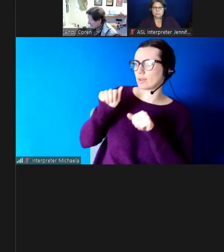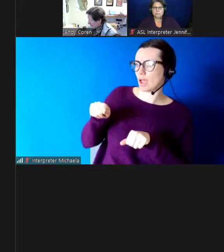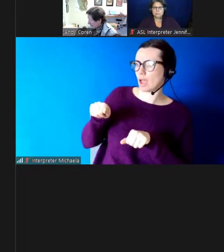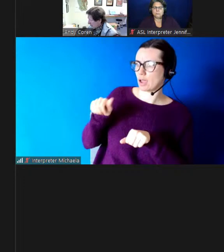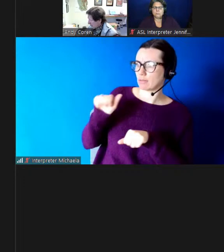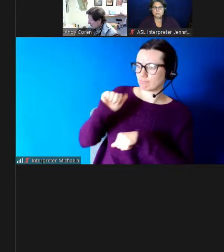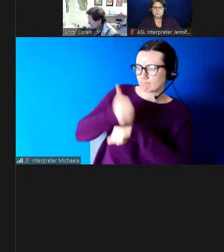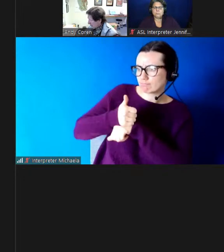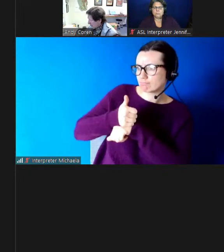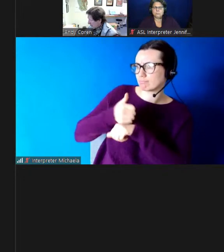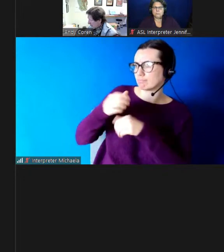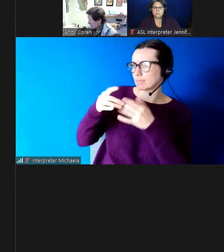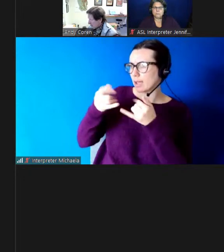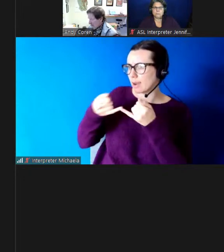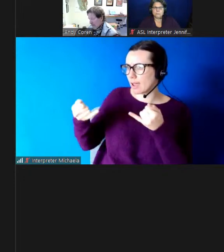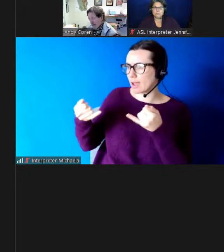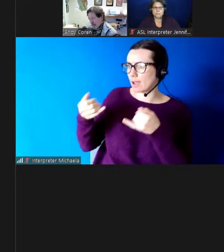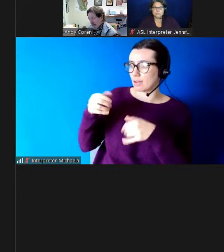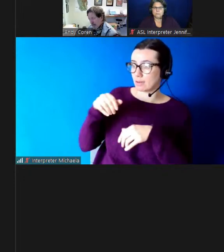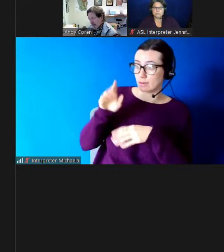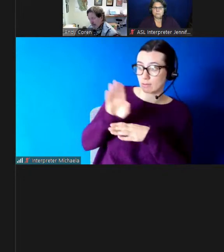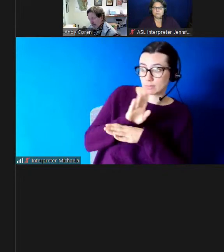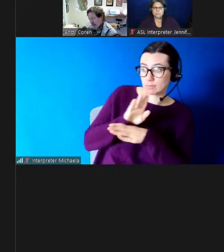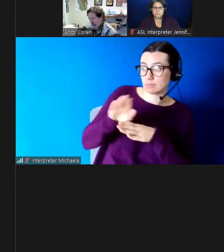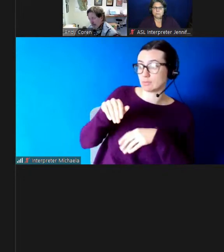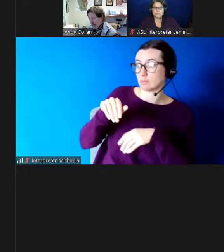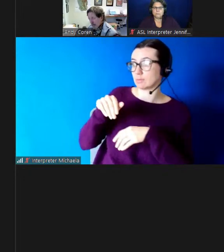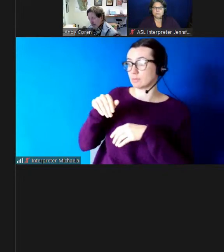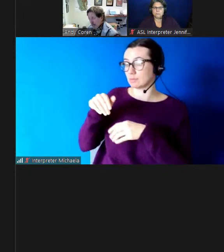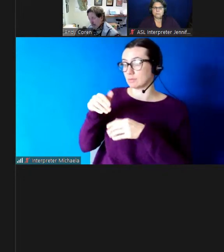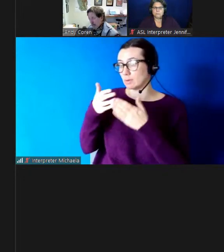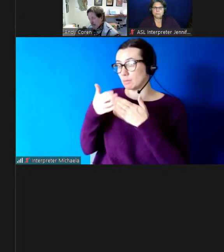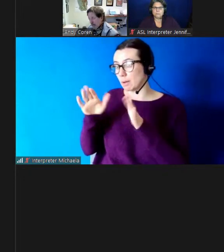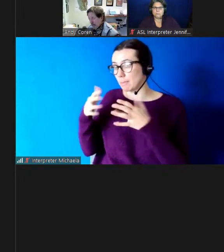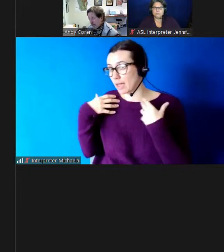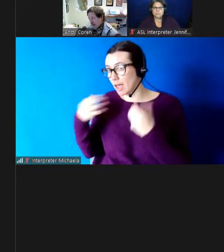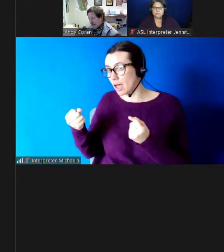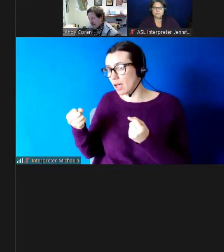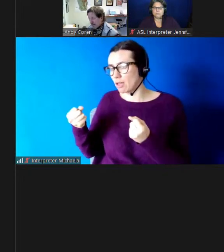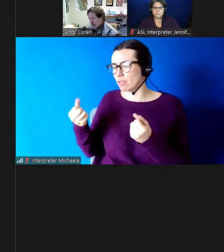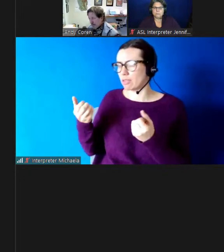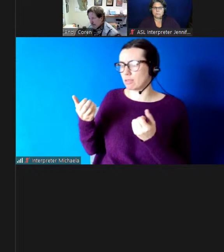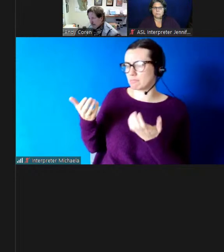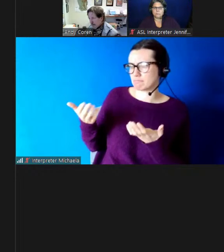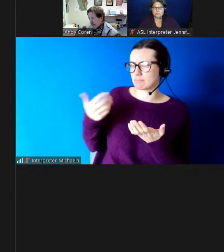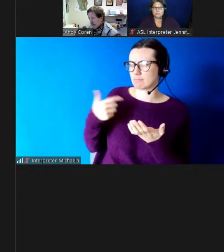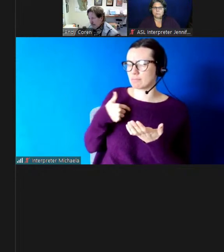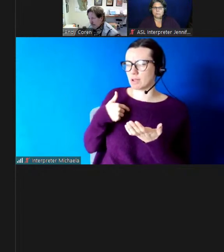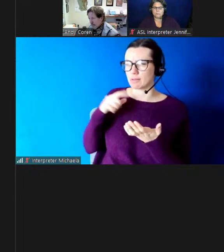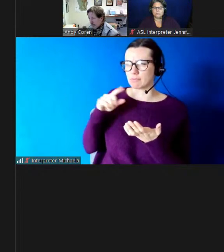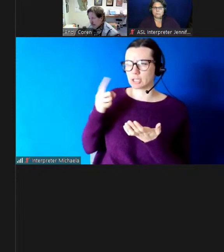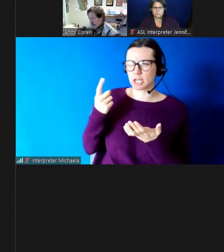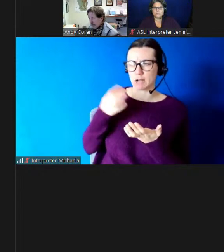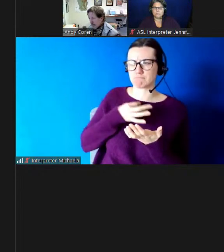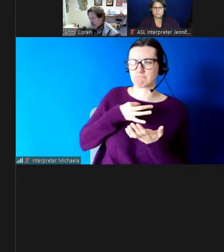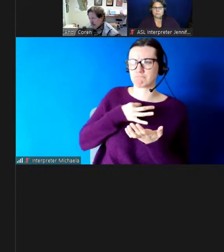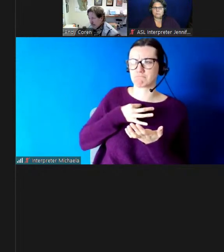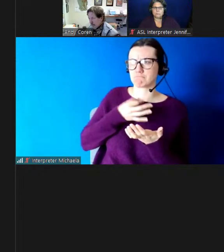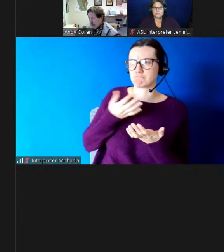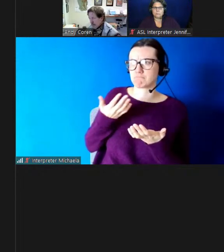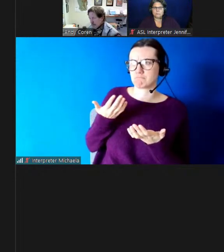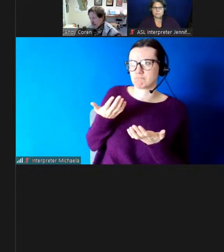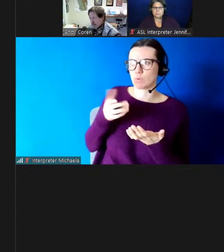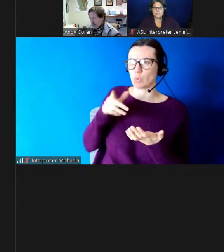Is it an employer? Is it public health? I'm just kind of looking for an idea of